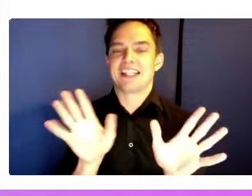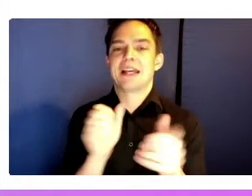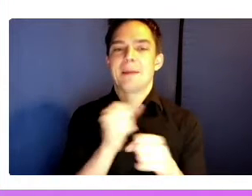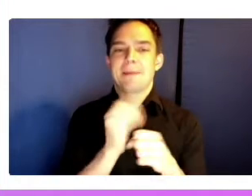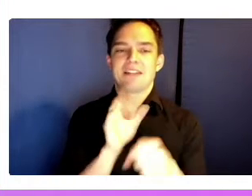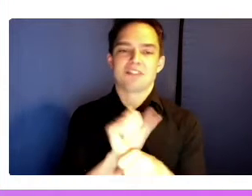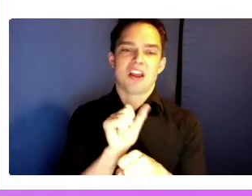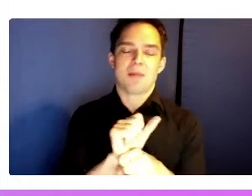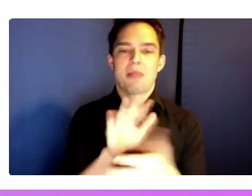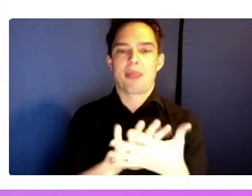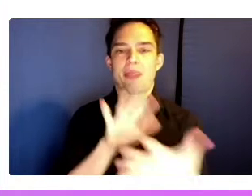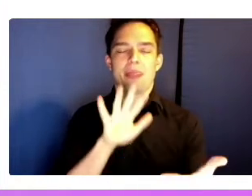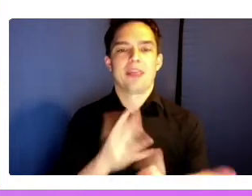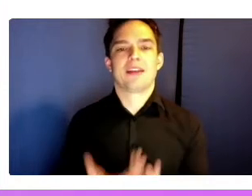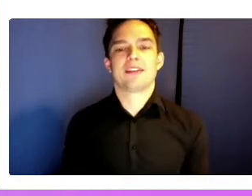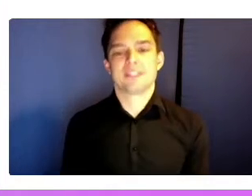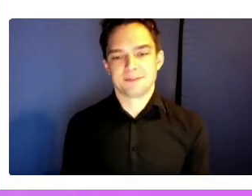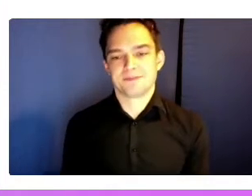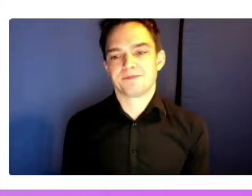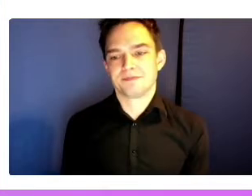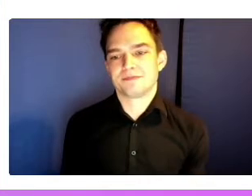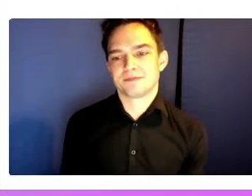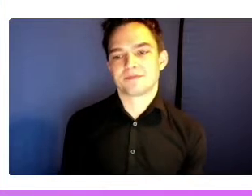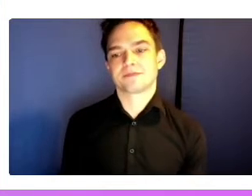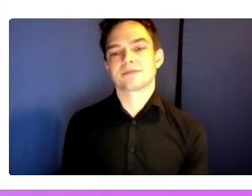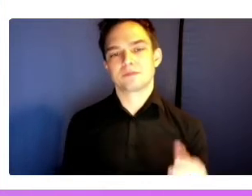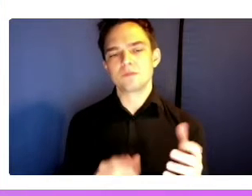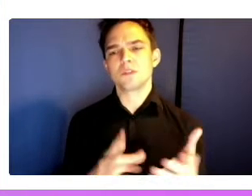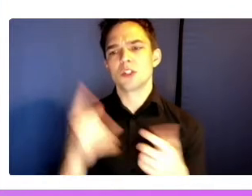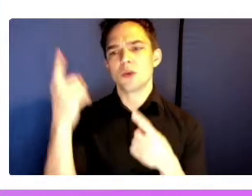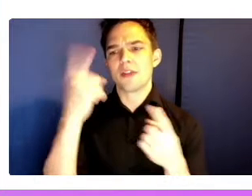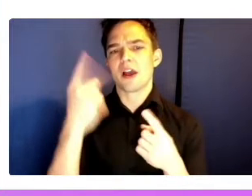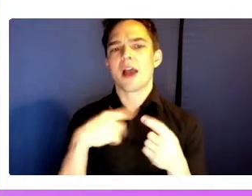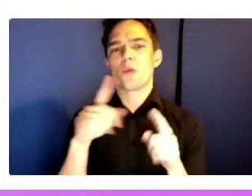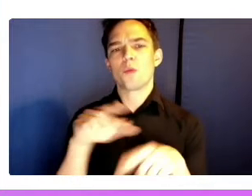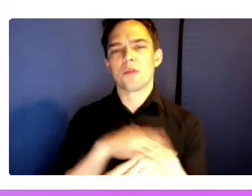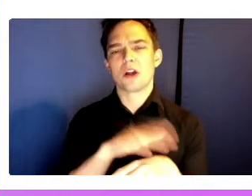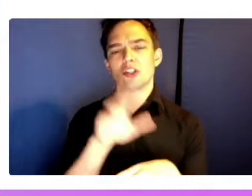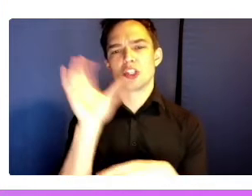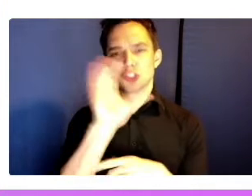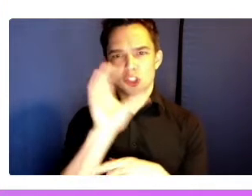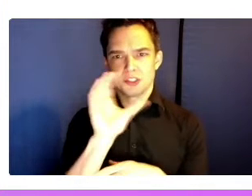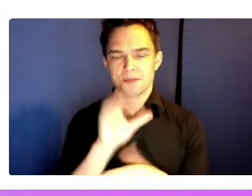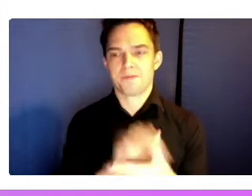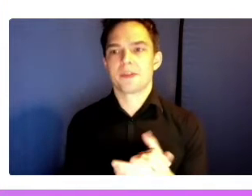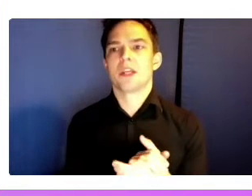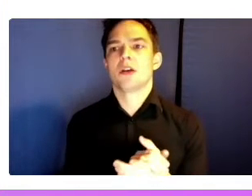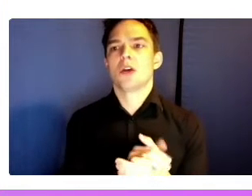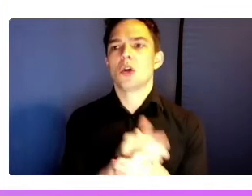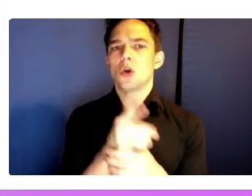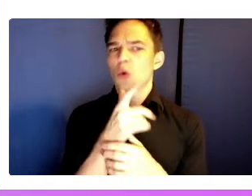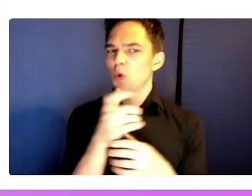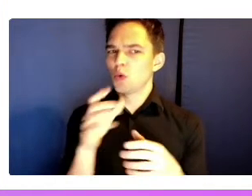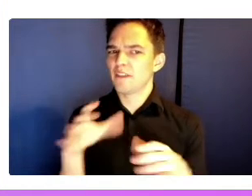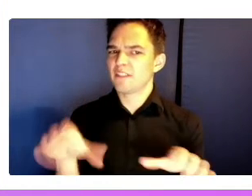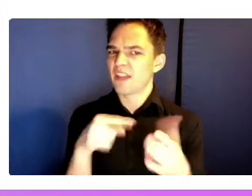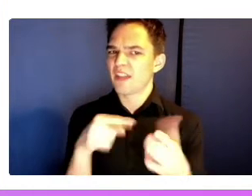difficult. So I thought I went on a search to find like who has done this